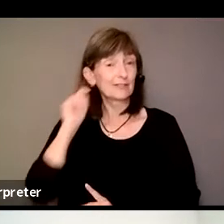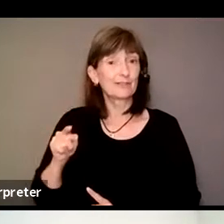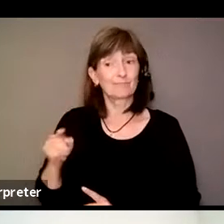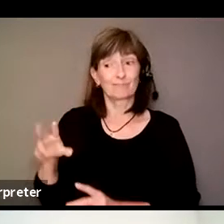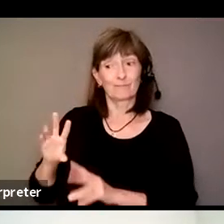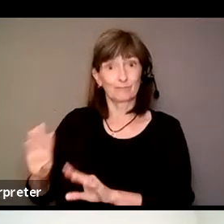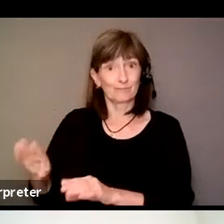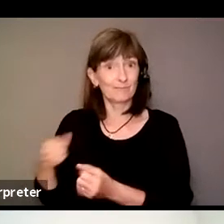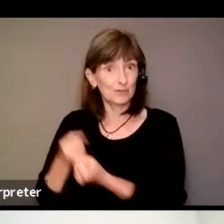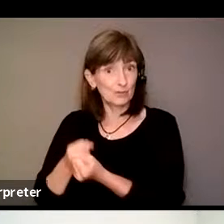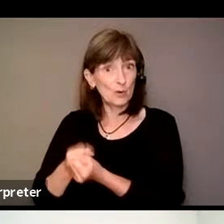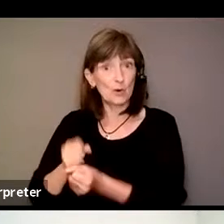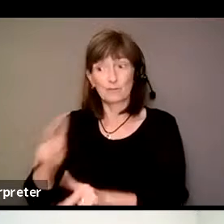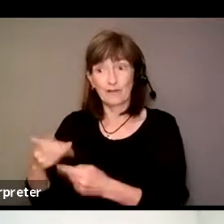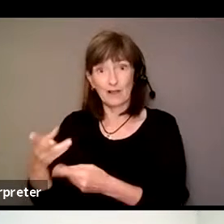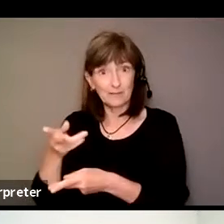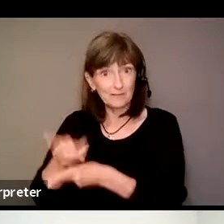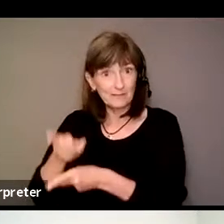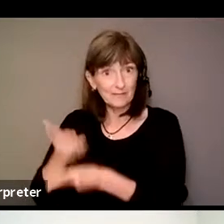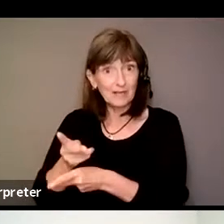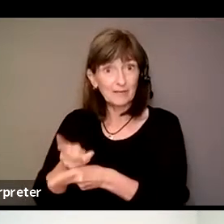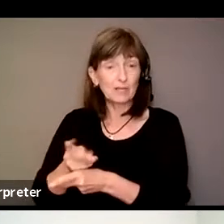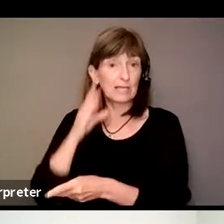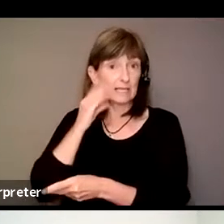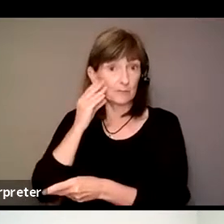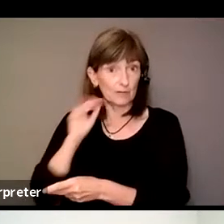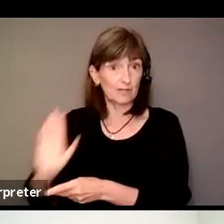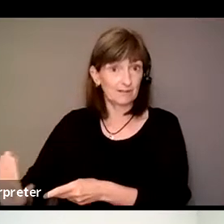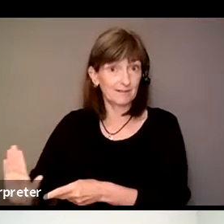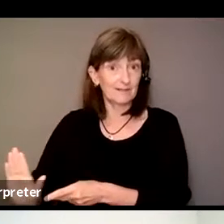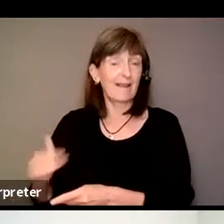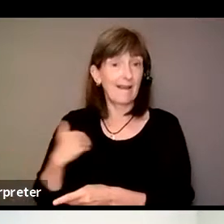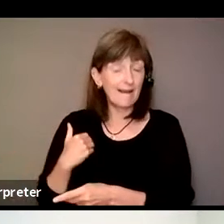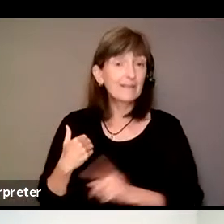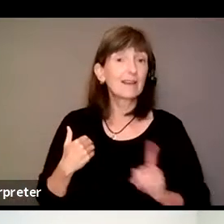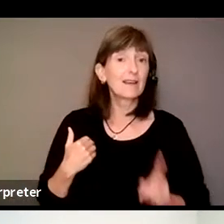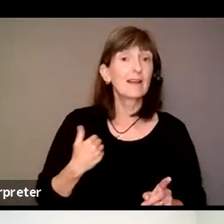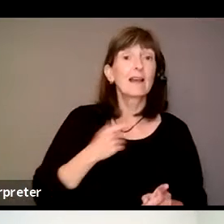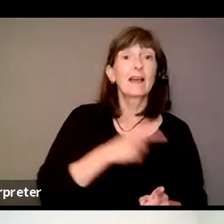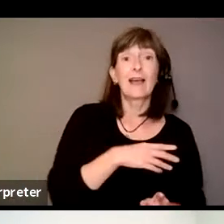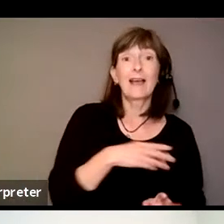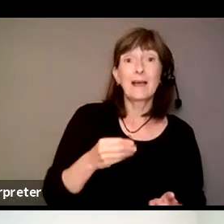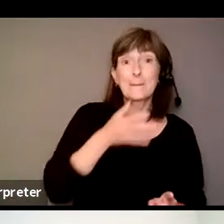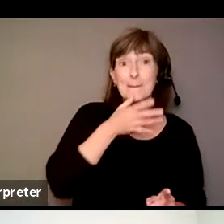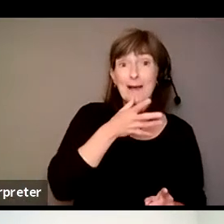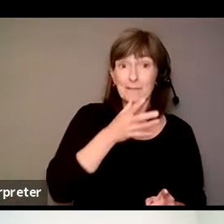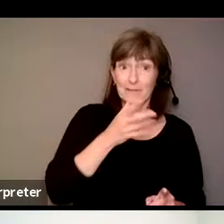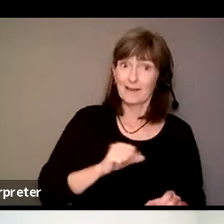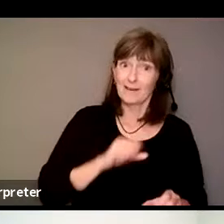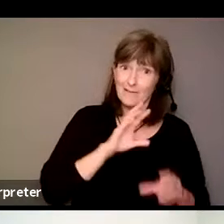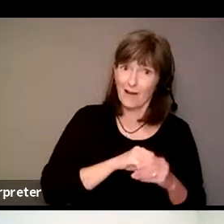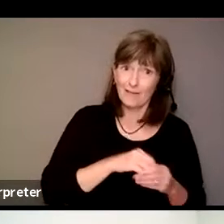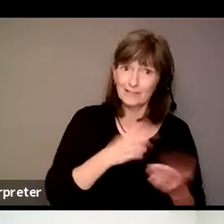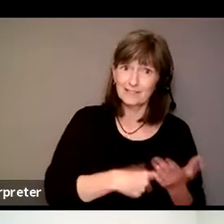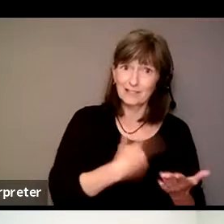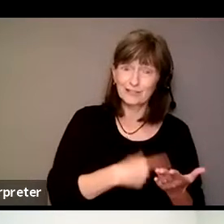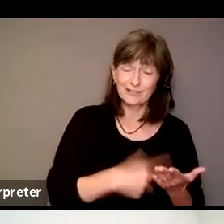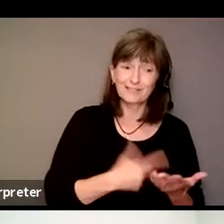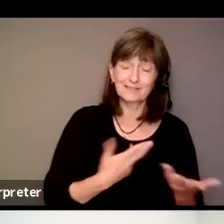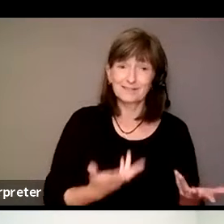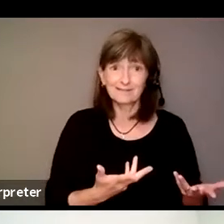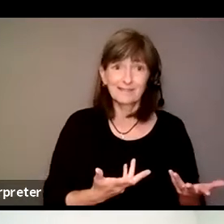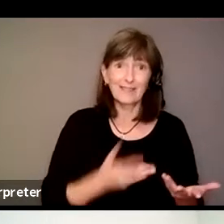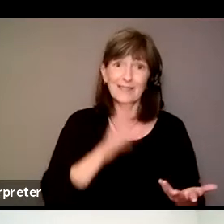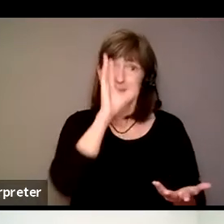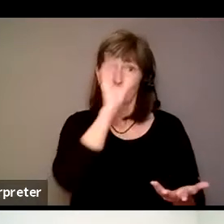provide the babysitting services and the child care, that's an experience for them. As well, of course, it allows moms to get in those council chambers and to bring those